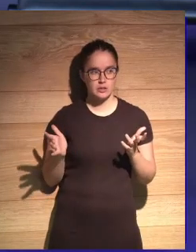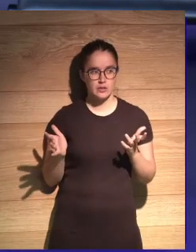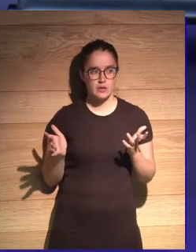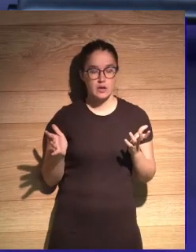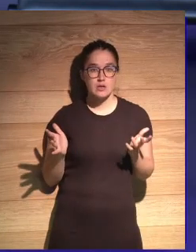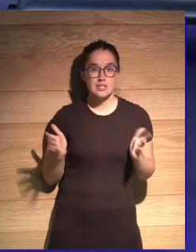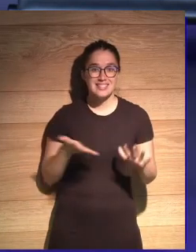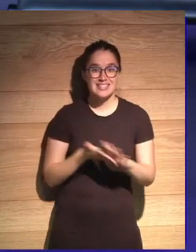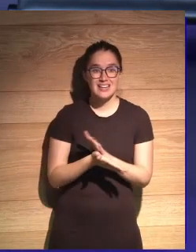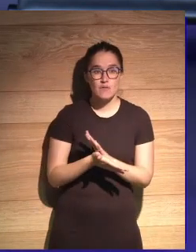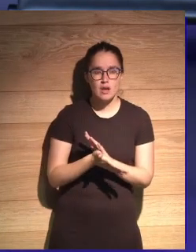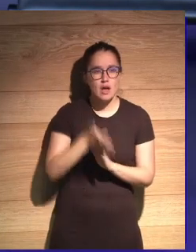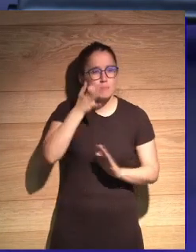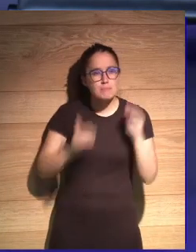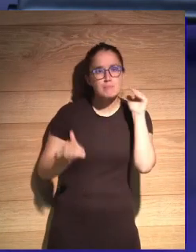feelings is real,